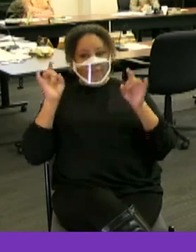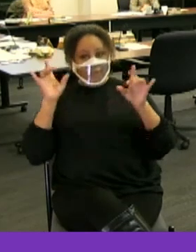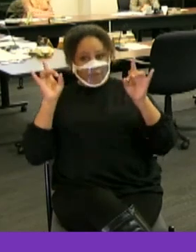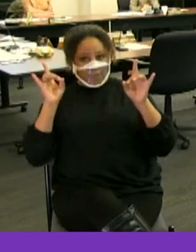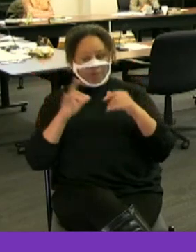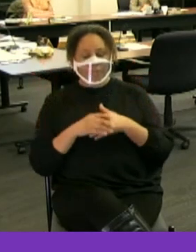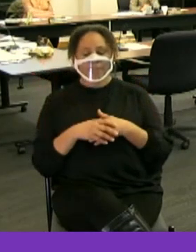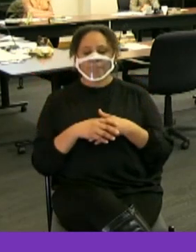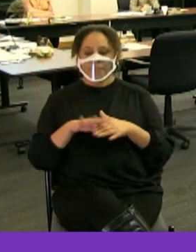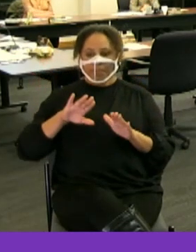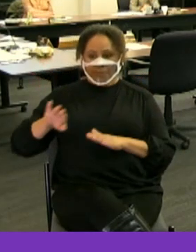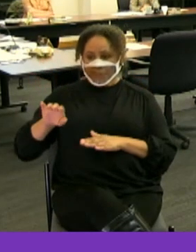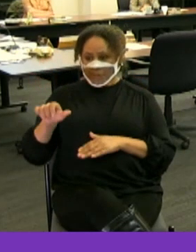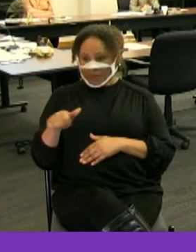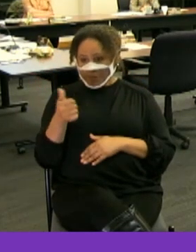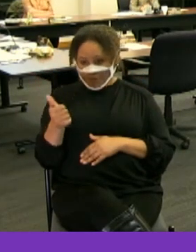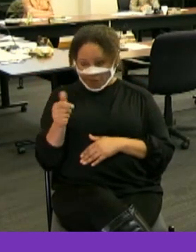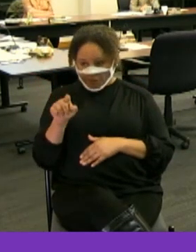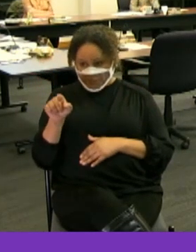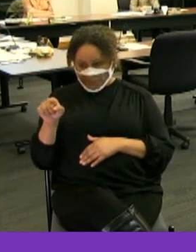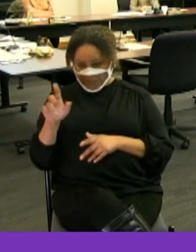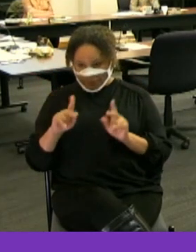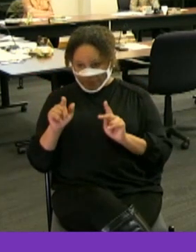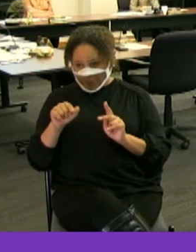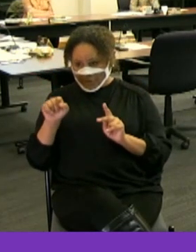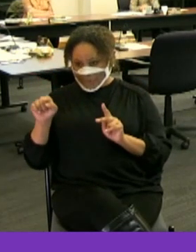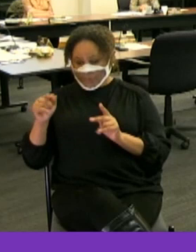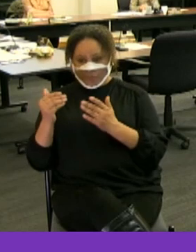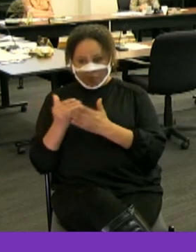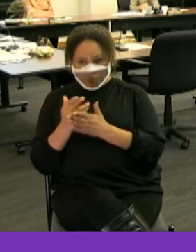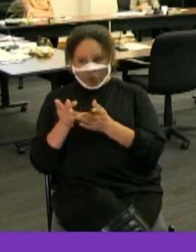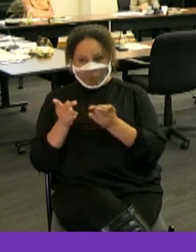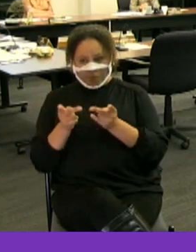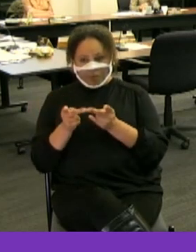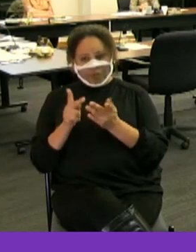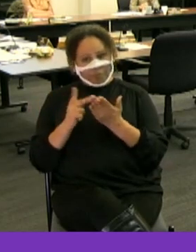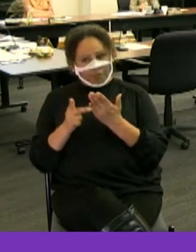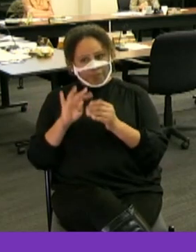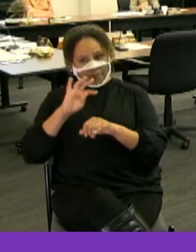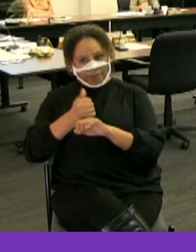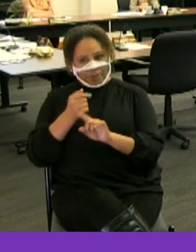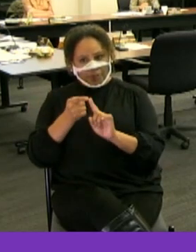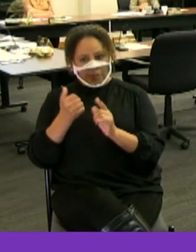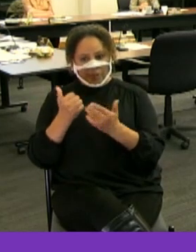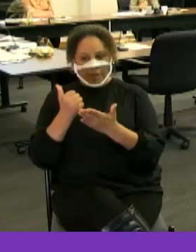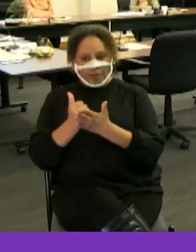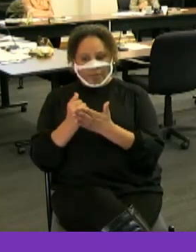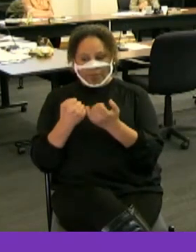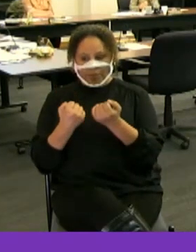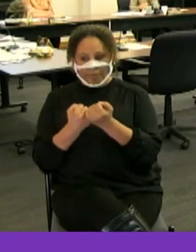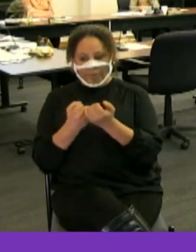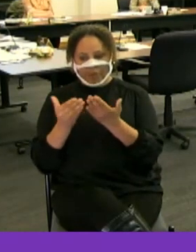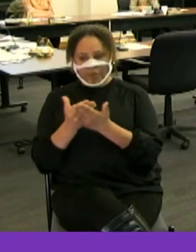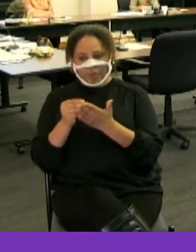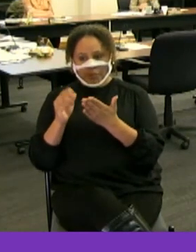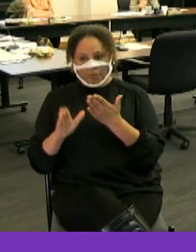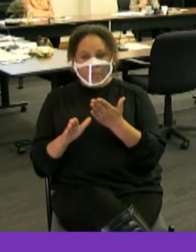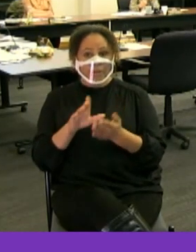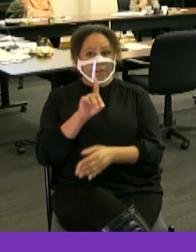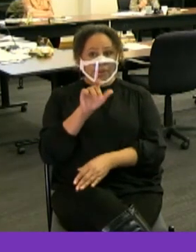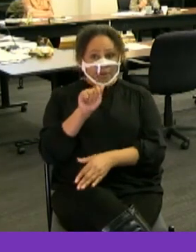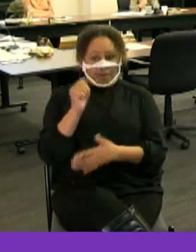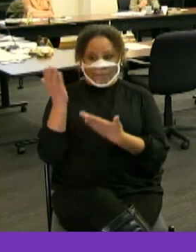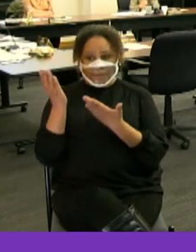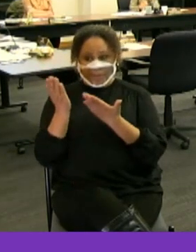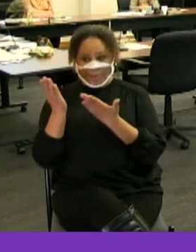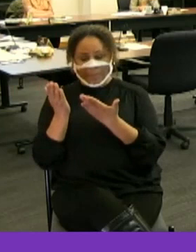other ones that I spoke to were new positions to help support our students. So whether it's we looked at within disability